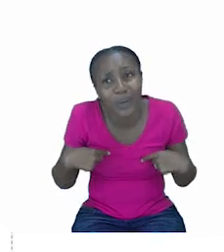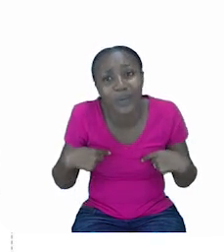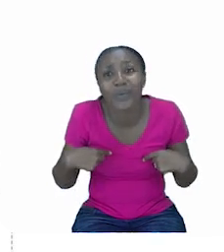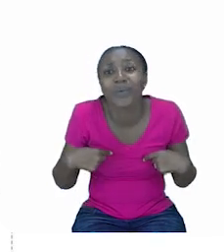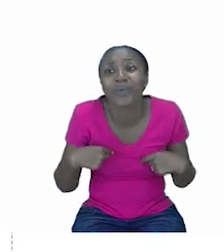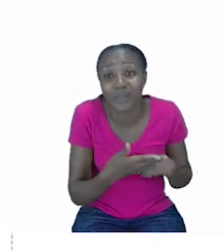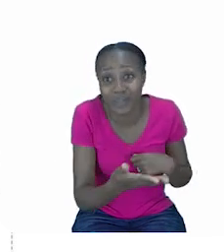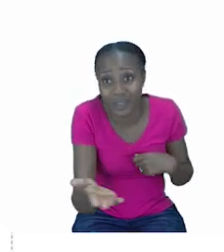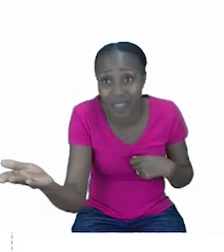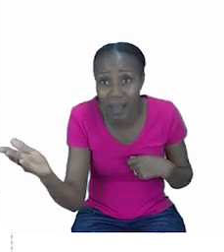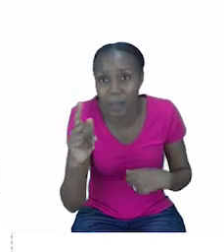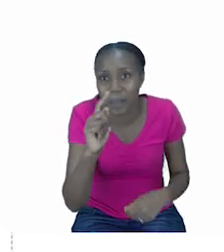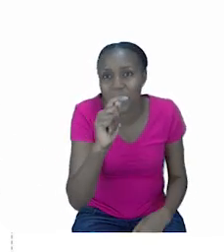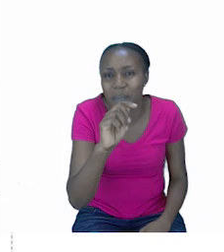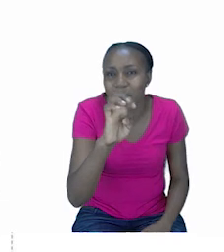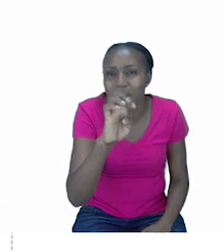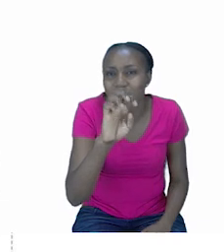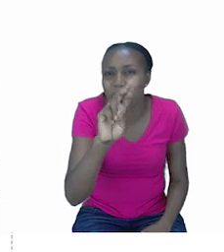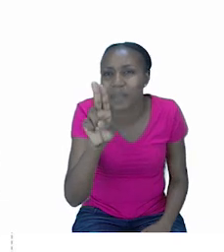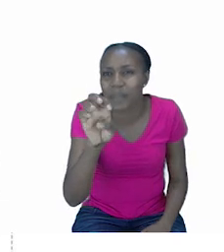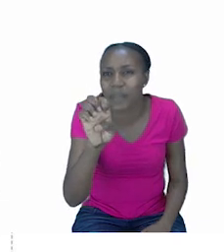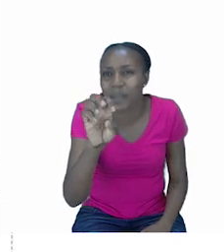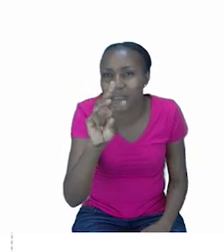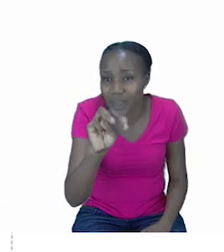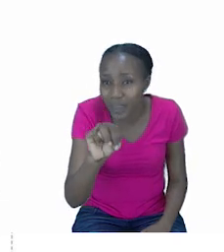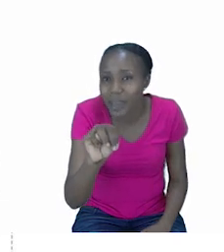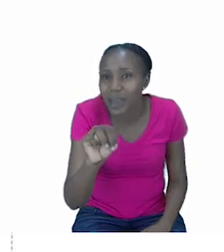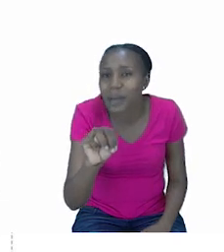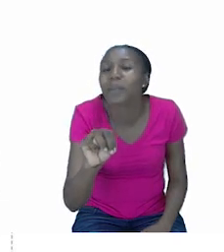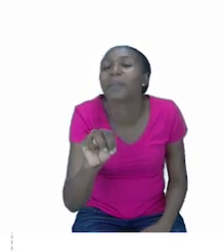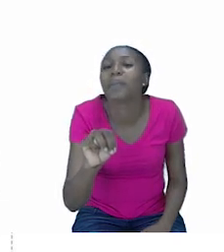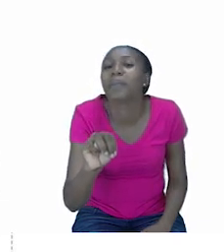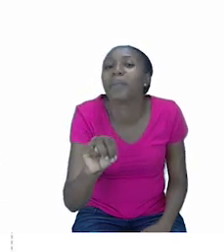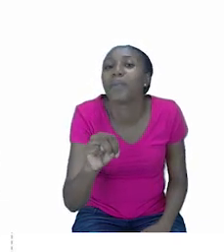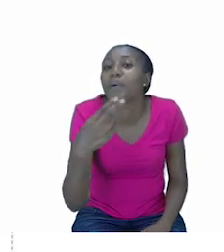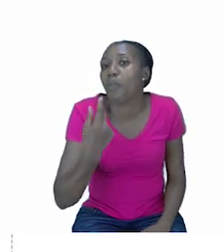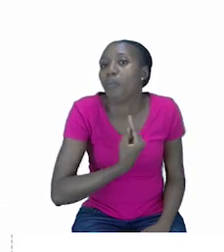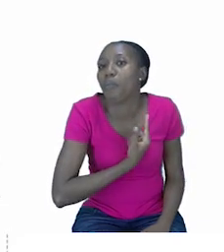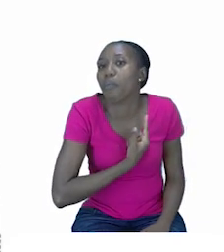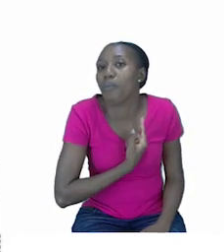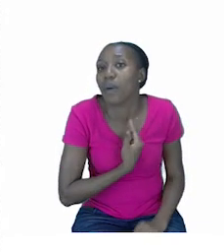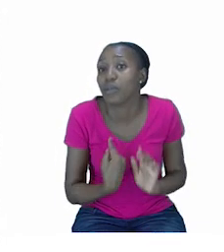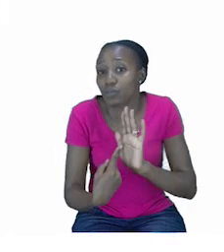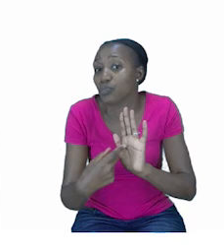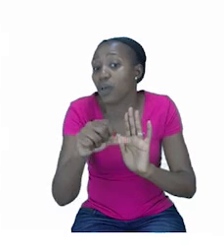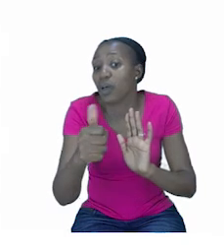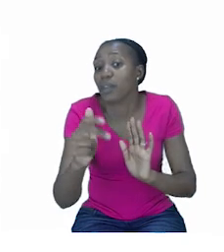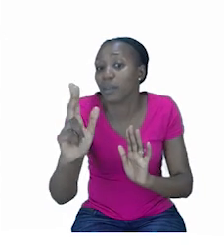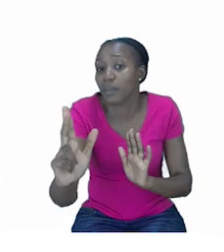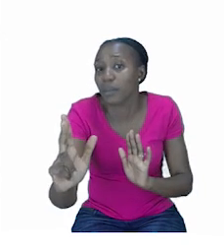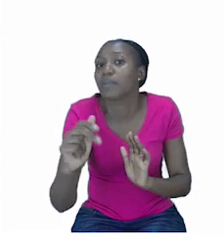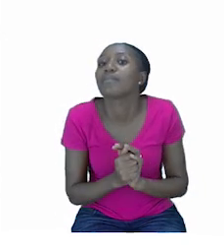them because the boy is pointing away from himself, but there is more than one person that he